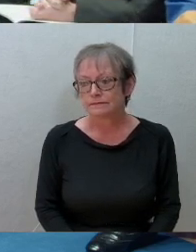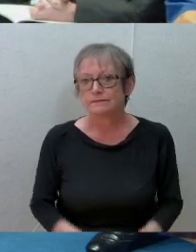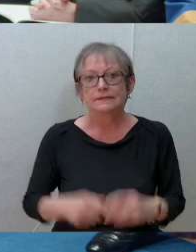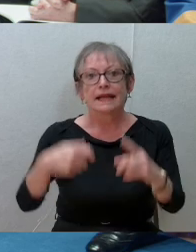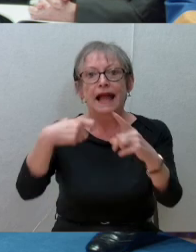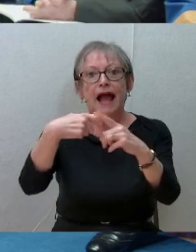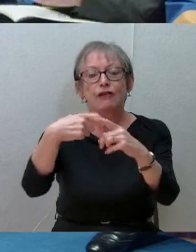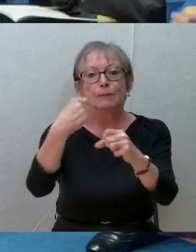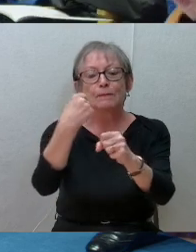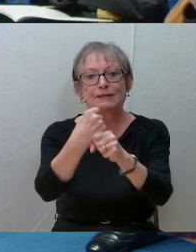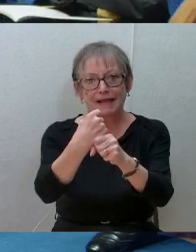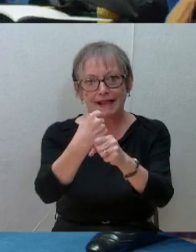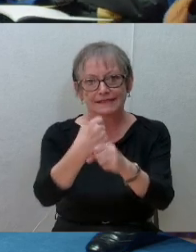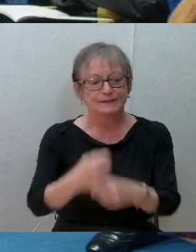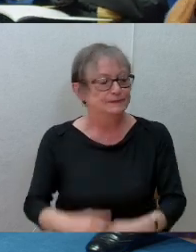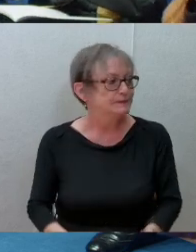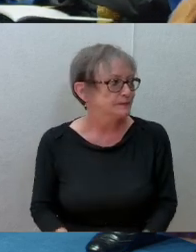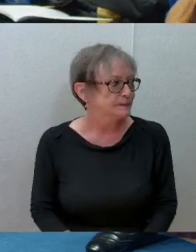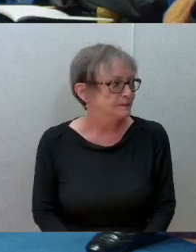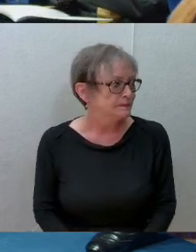Karen Preet Gill.